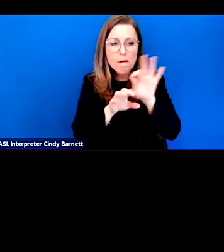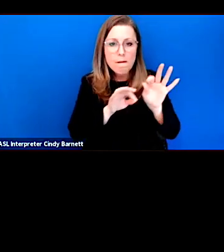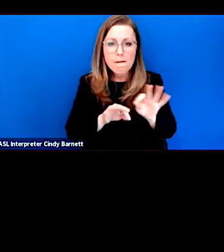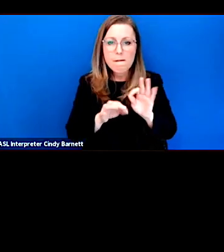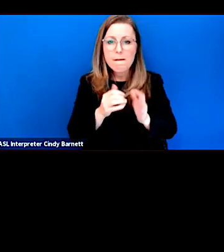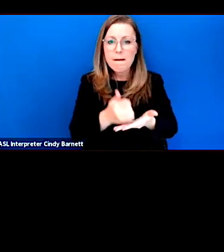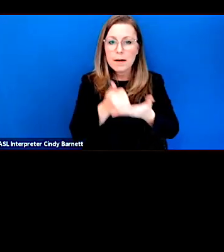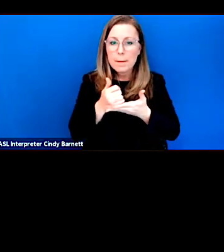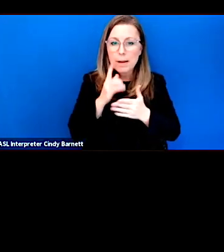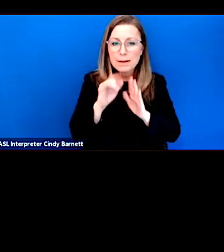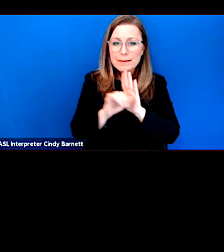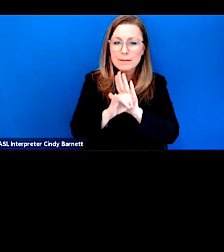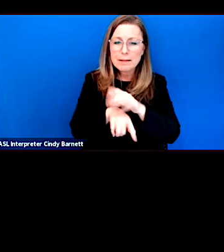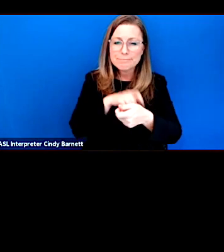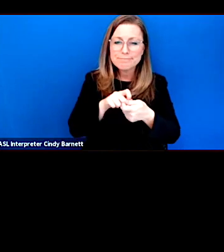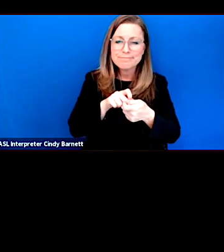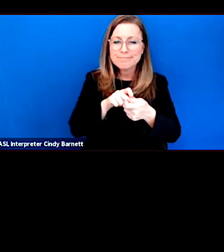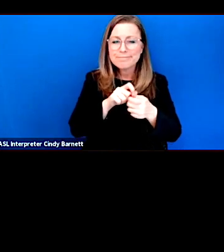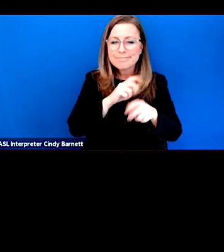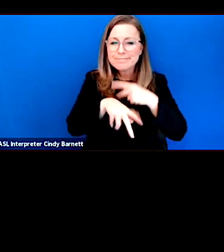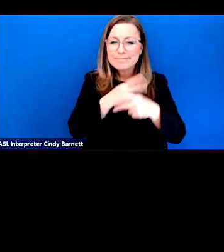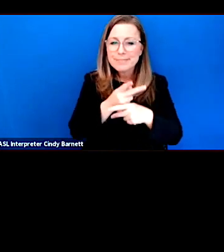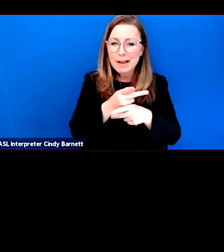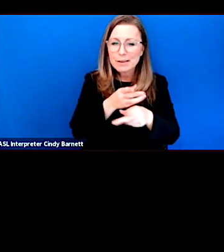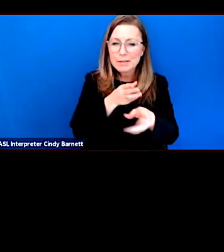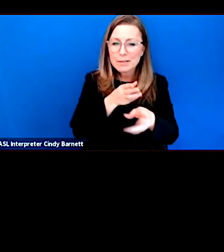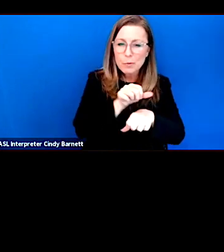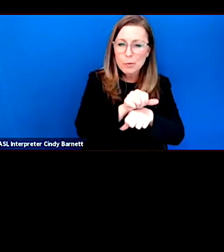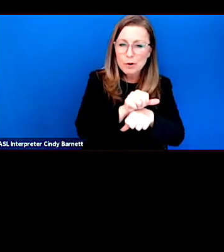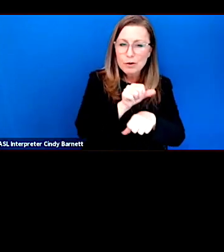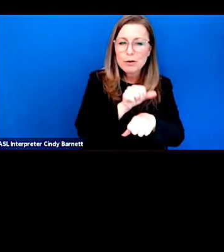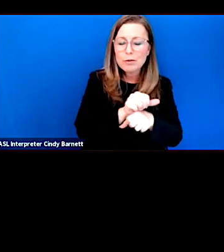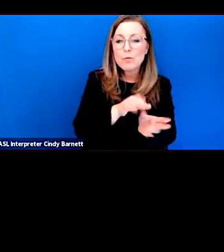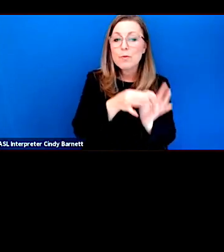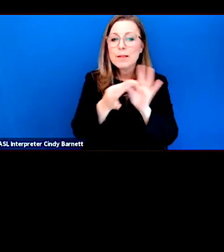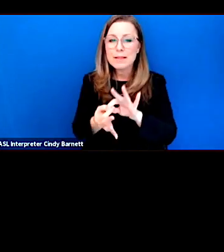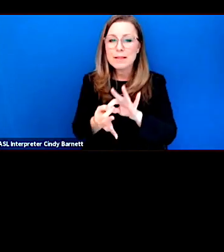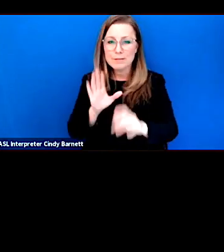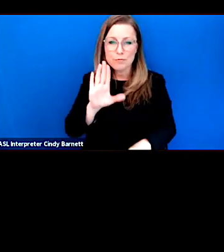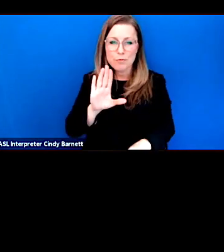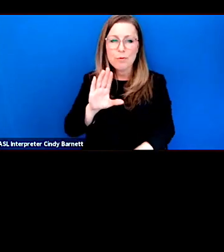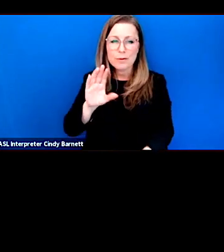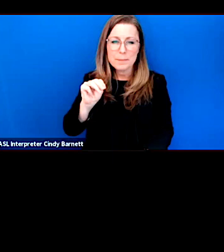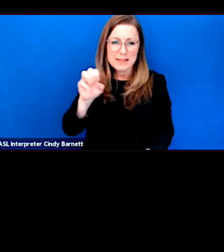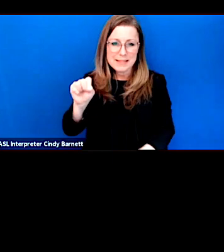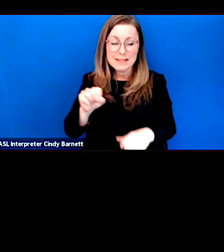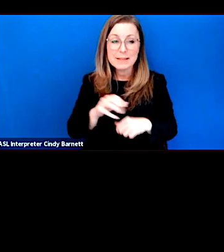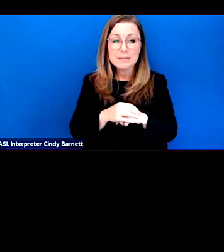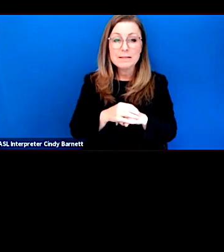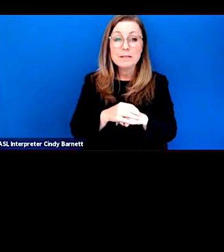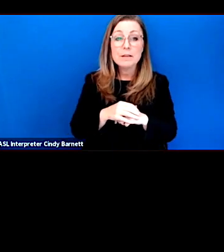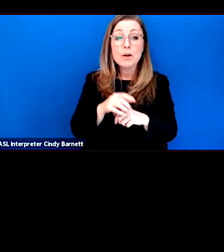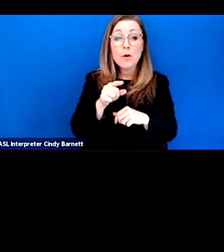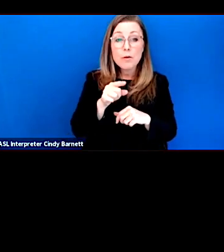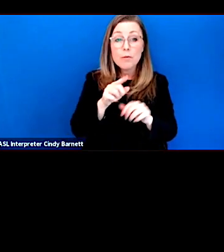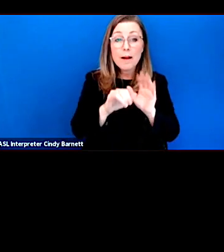metasynthesis. By using the cited by feature, you are able to see what recent publications may have cited a piece in your literature